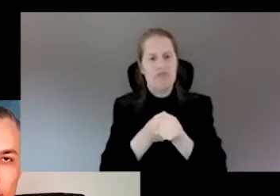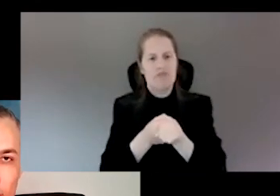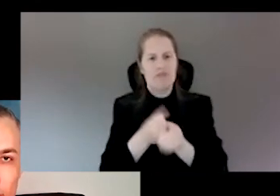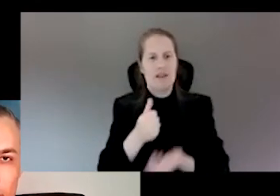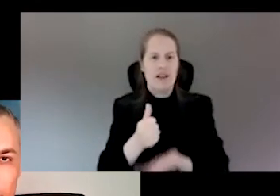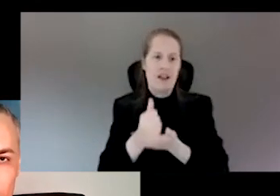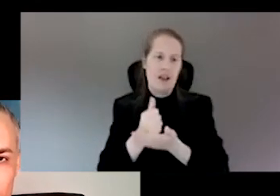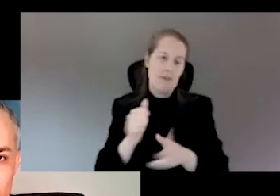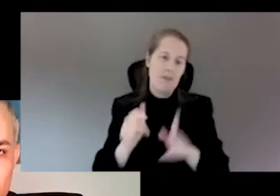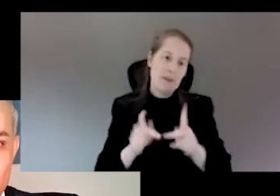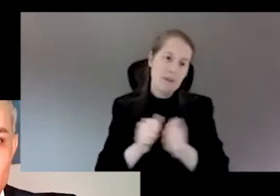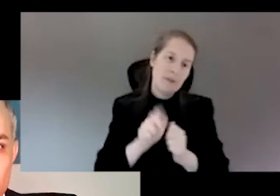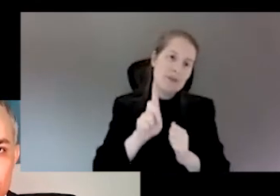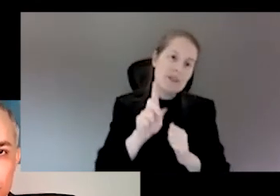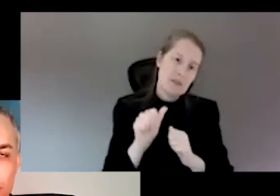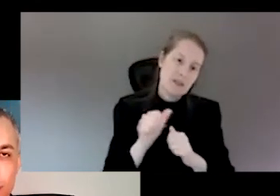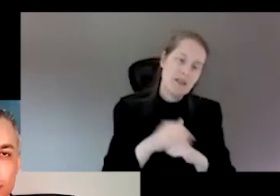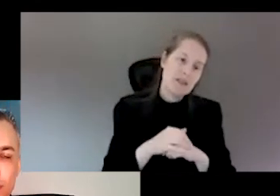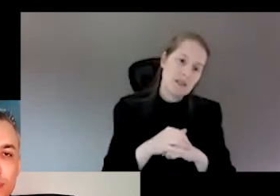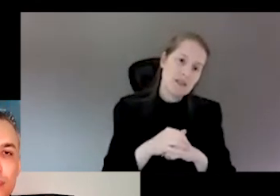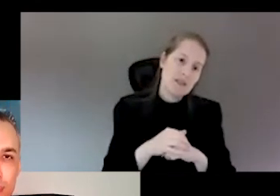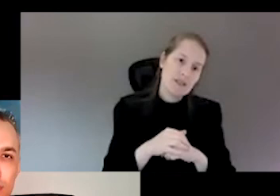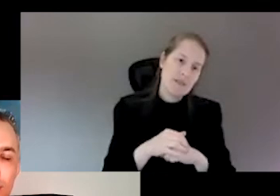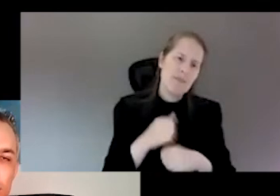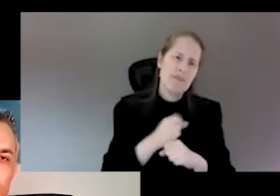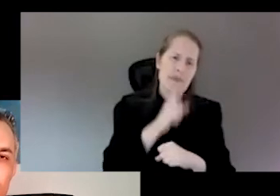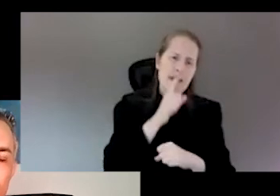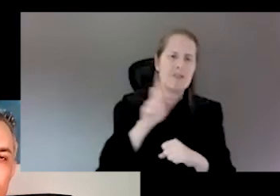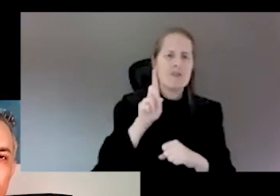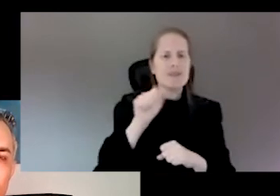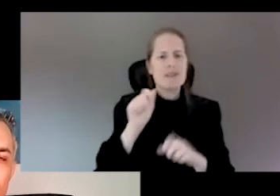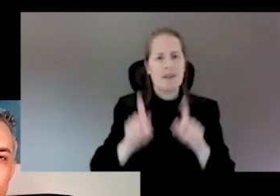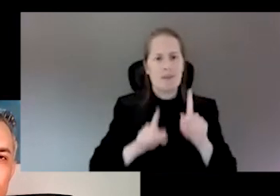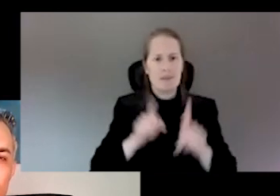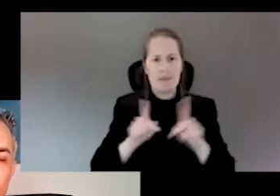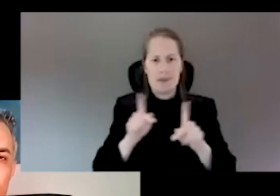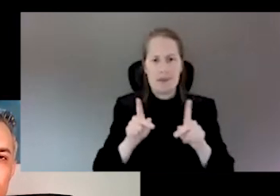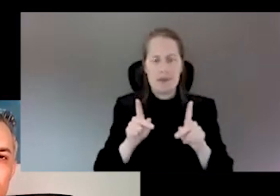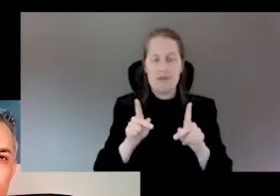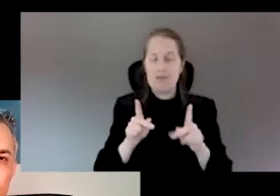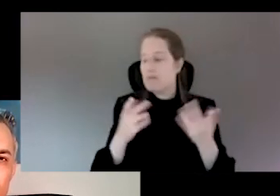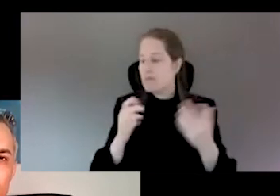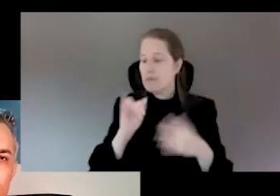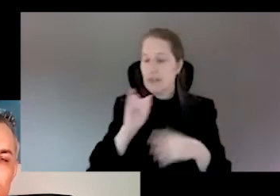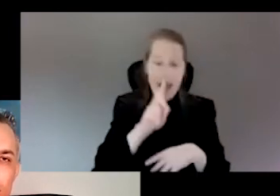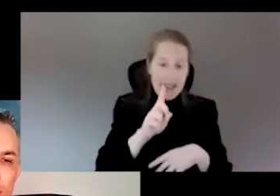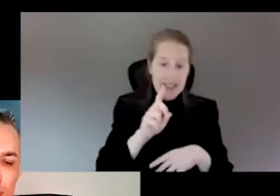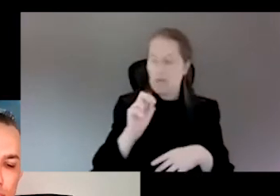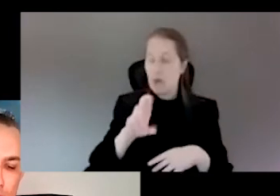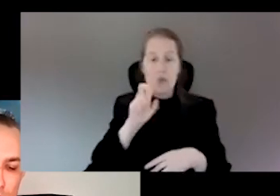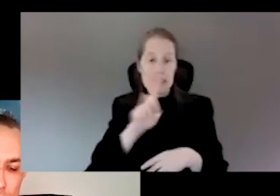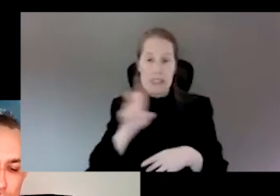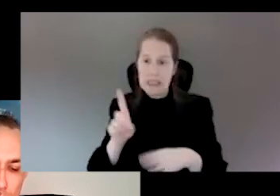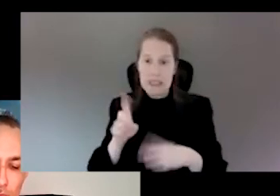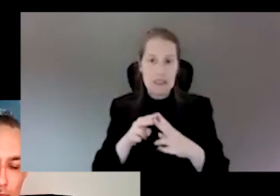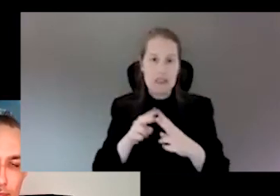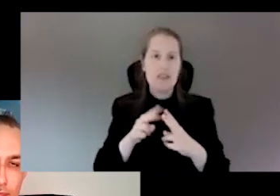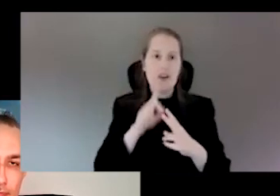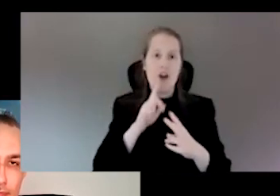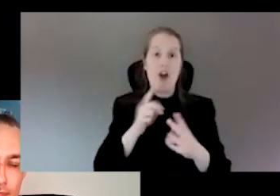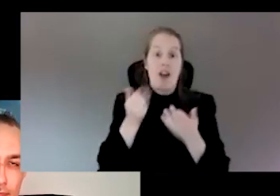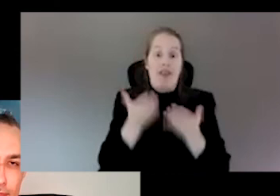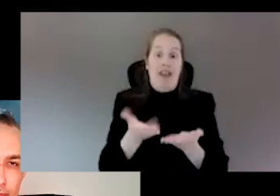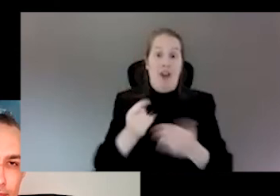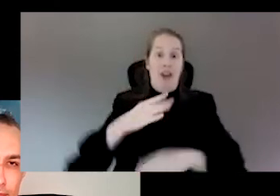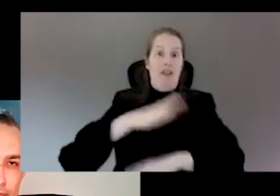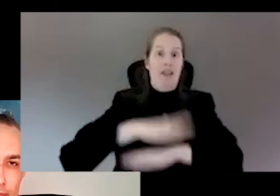with disabilities, and make sure that disabled people, whether they have ID or DD, that they're at the table when